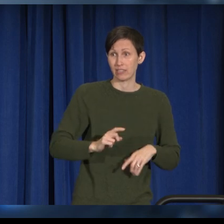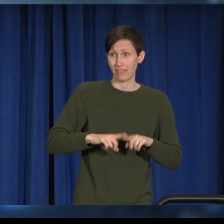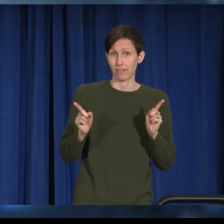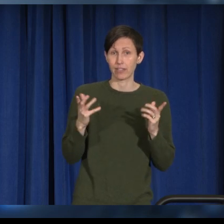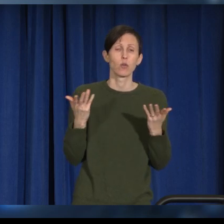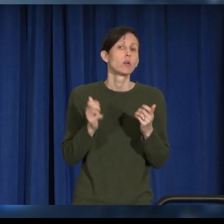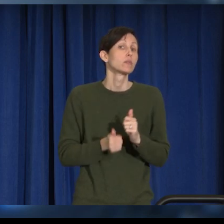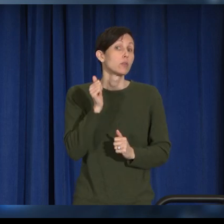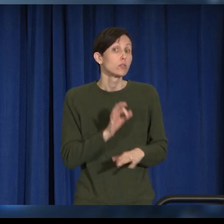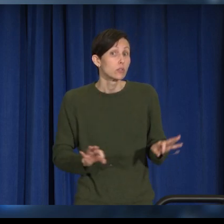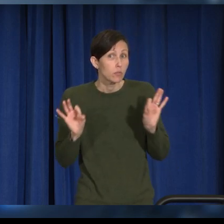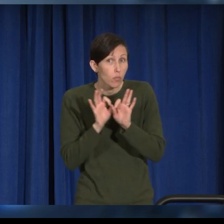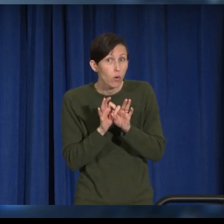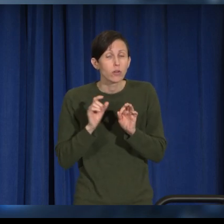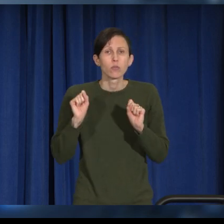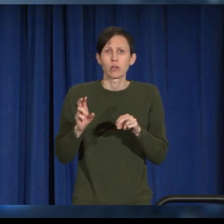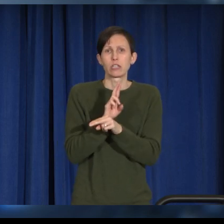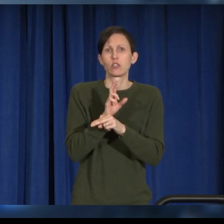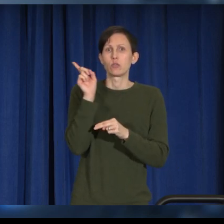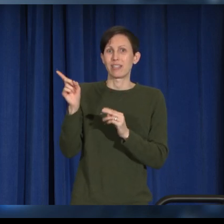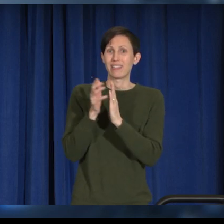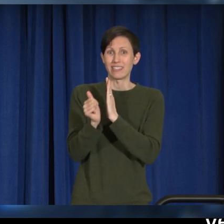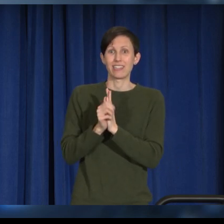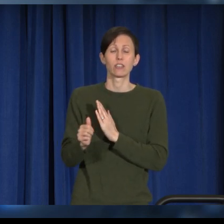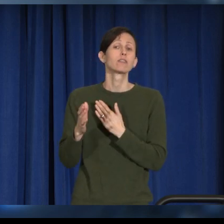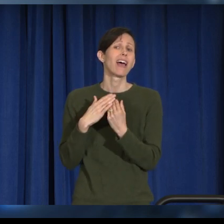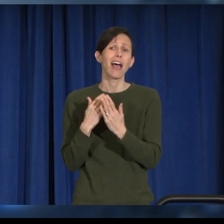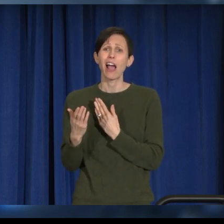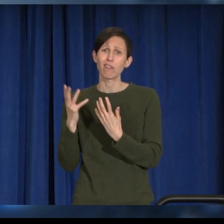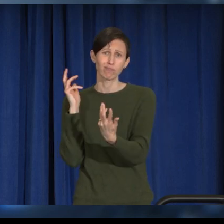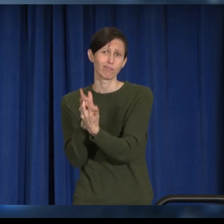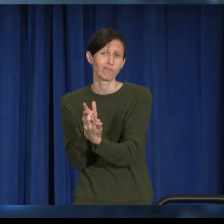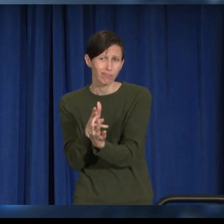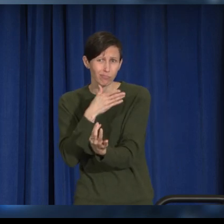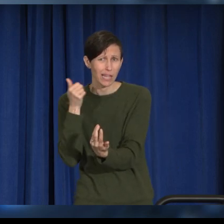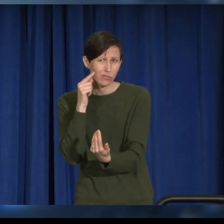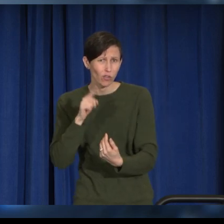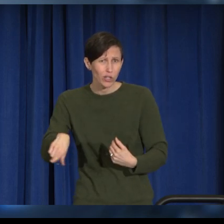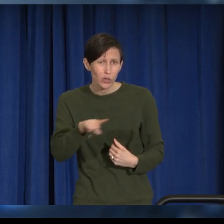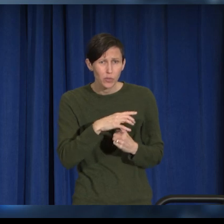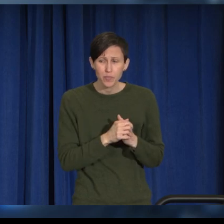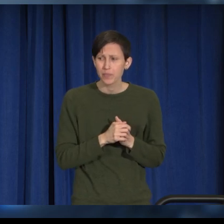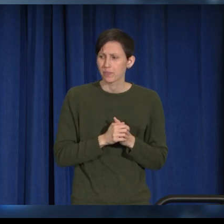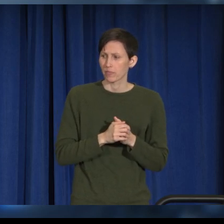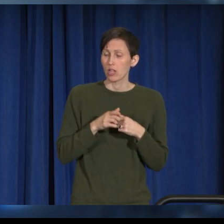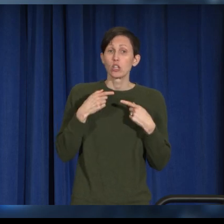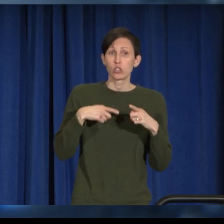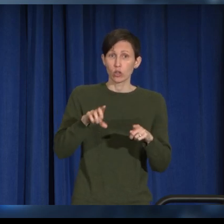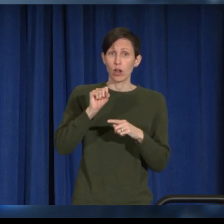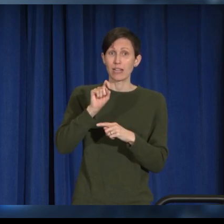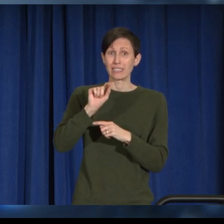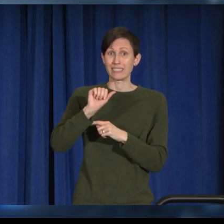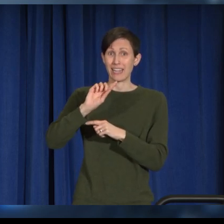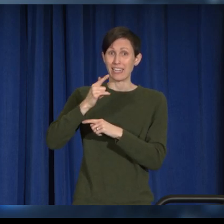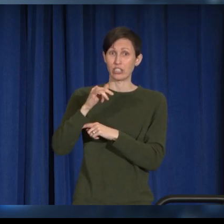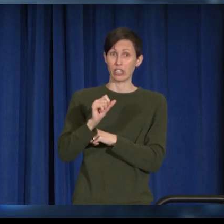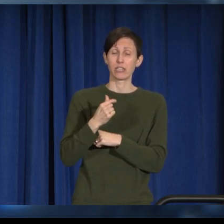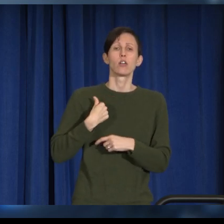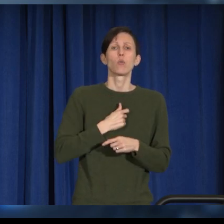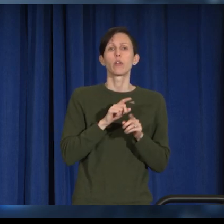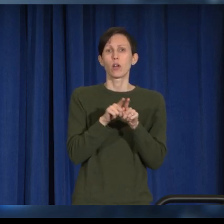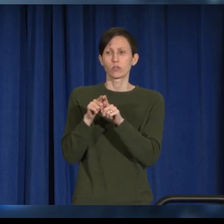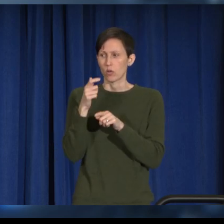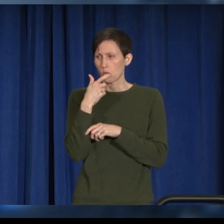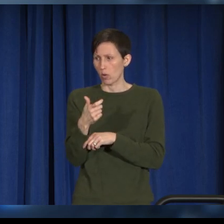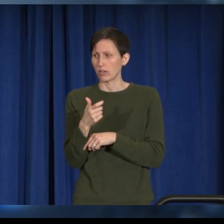most important is that we can use these skills however works best for us. During Stage A, we also watch a video of our gameplay